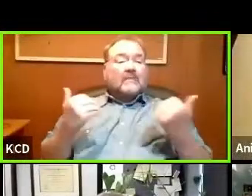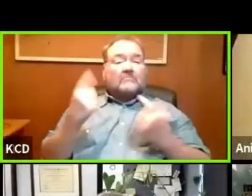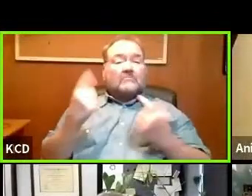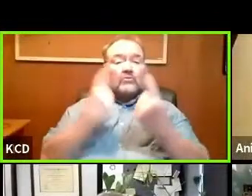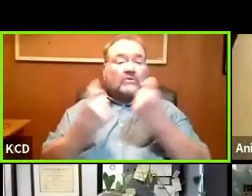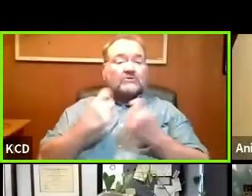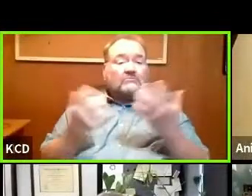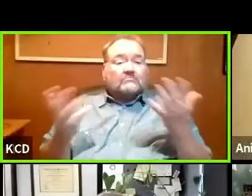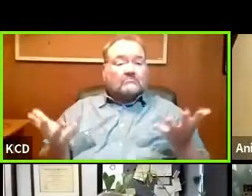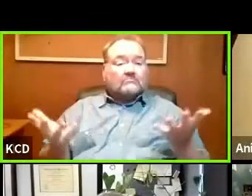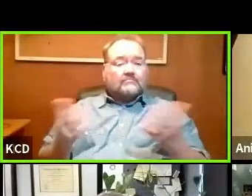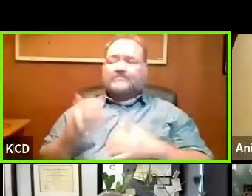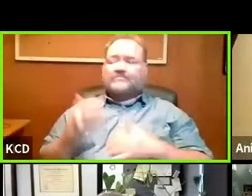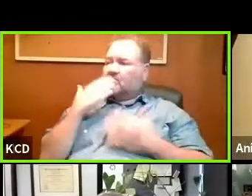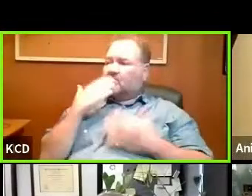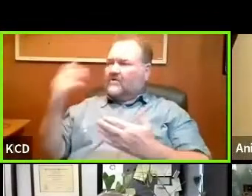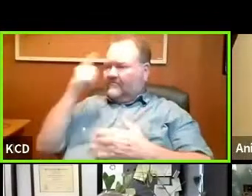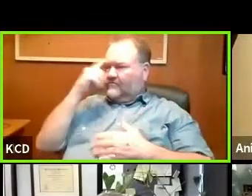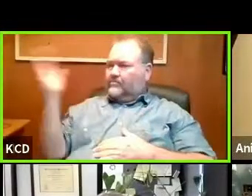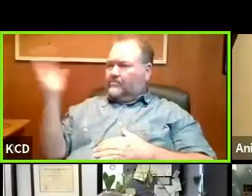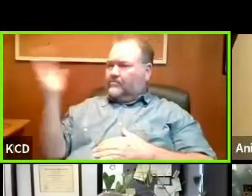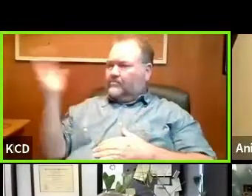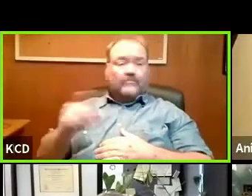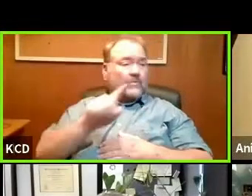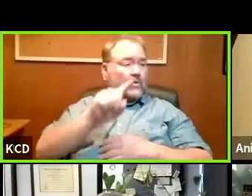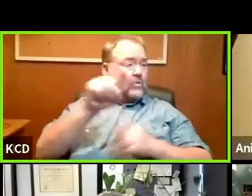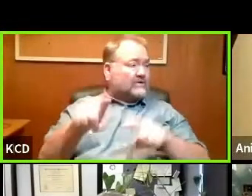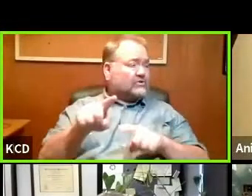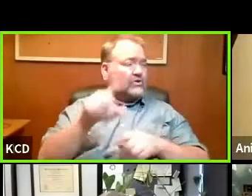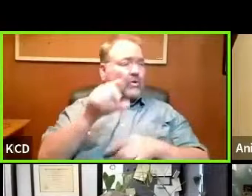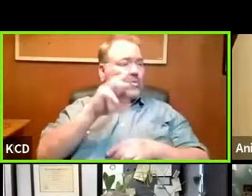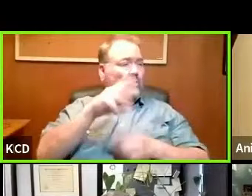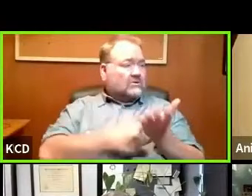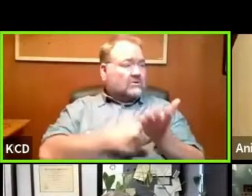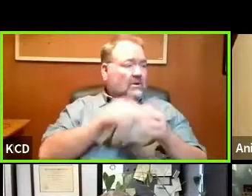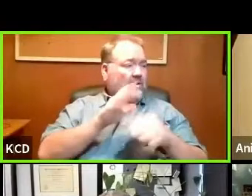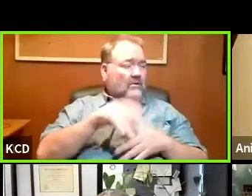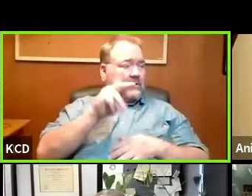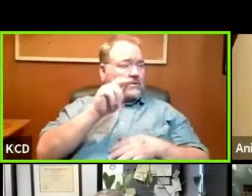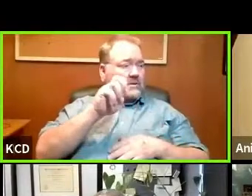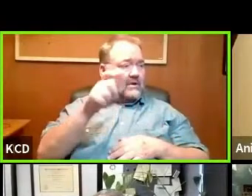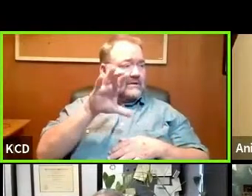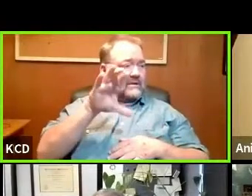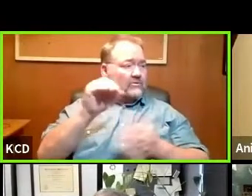Thank you very much for that presentation. Questions or discussion on Knox County Schools?